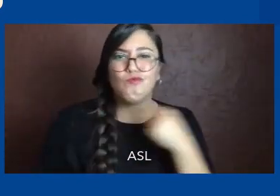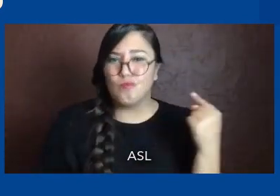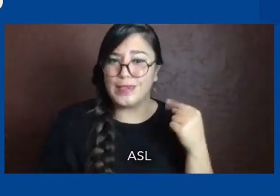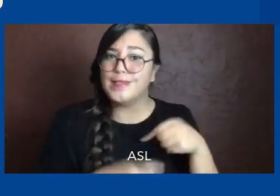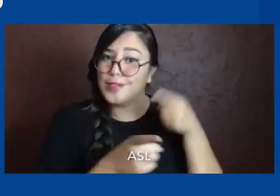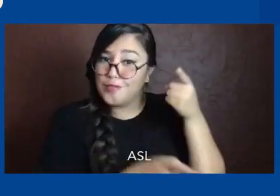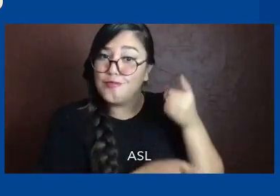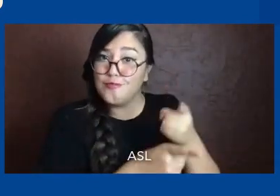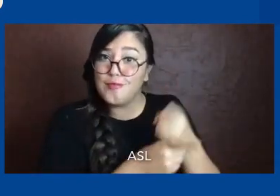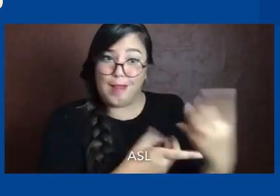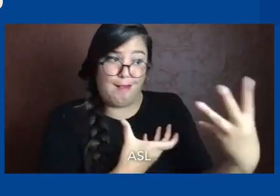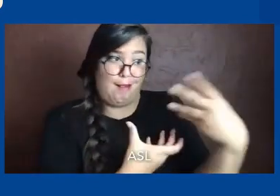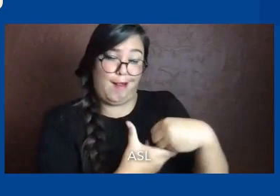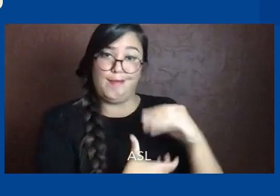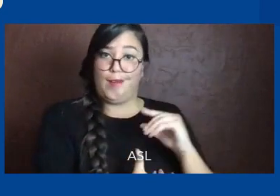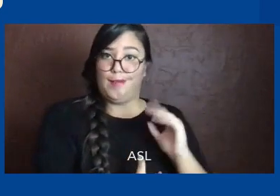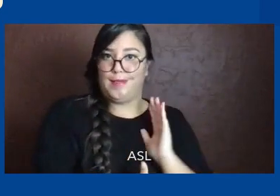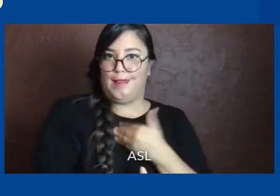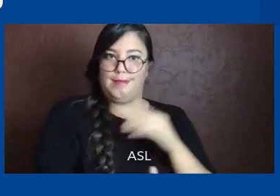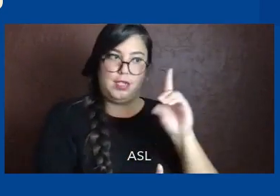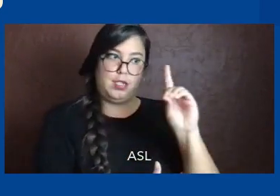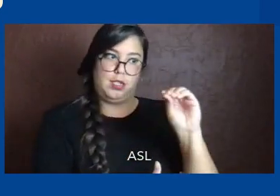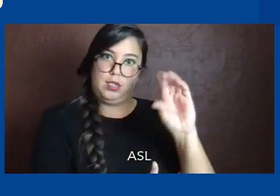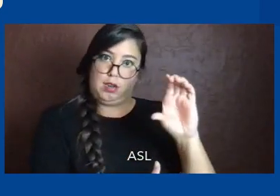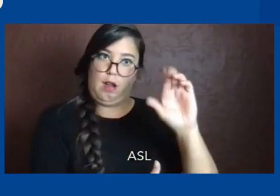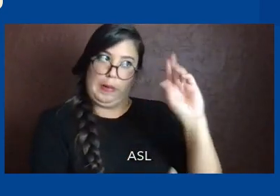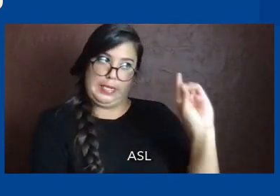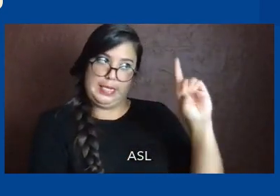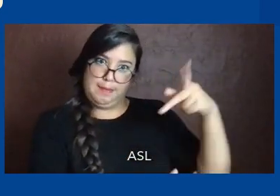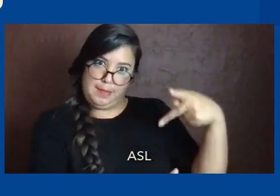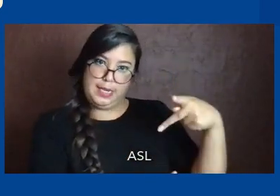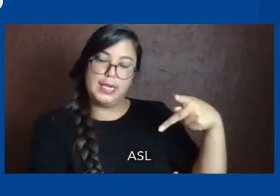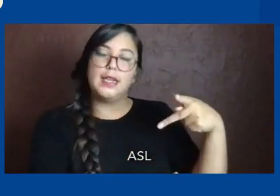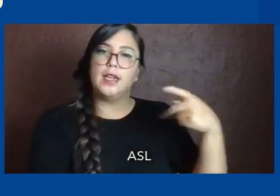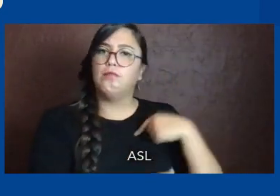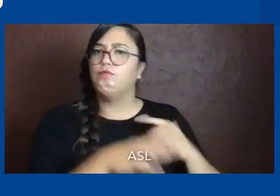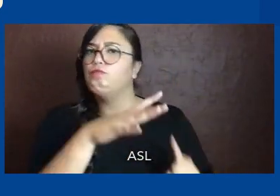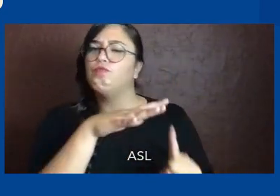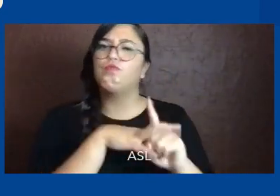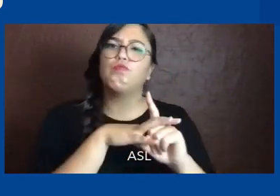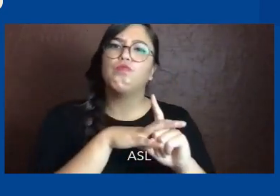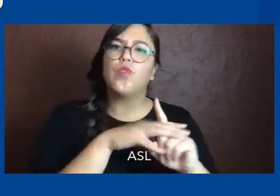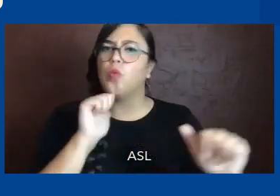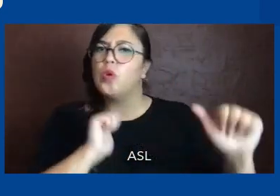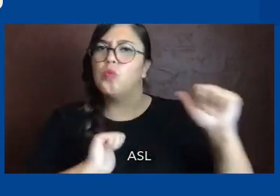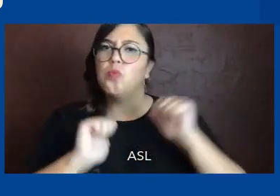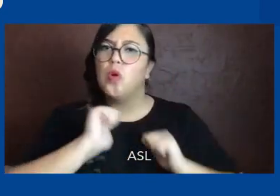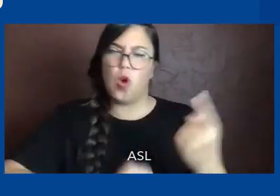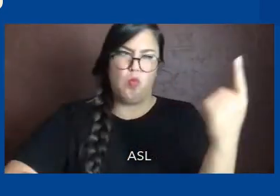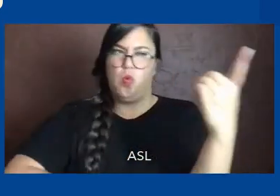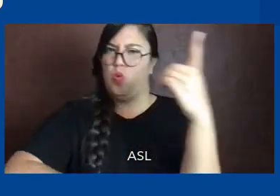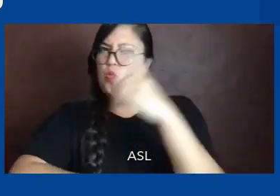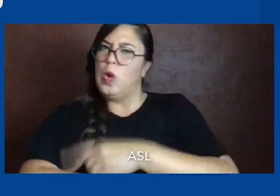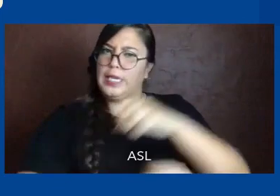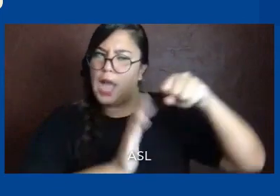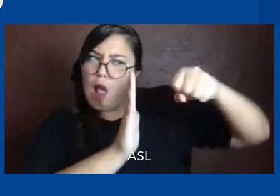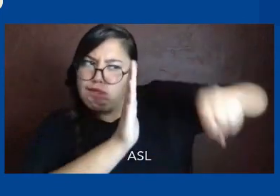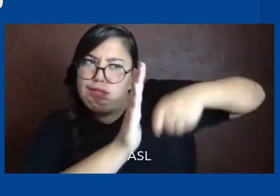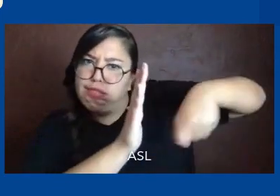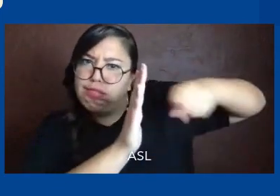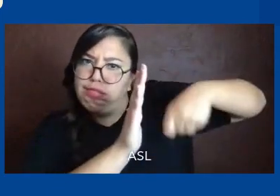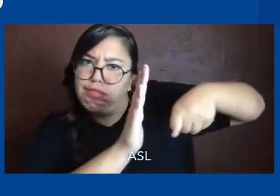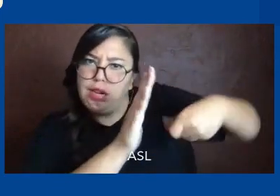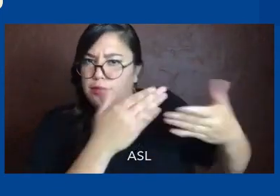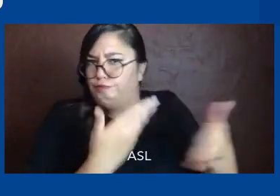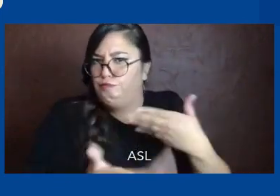especially as a documentary DP, in showing up and performing on the day of whatever